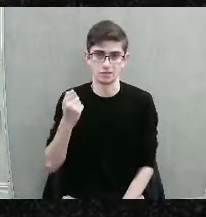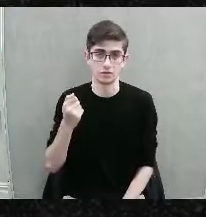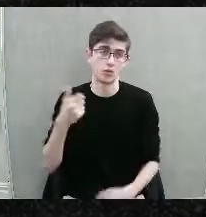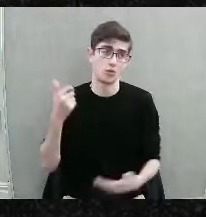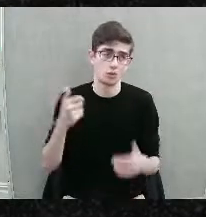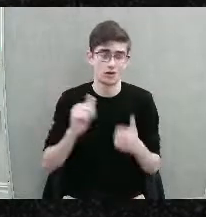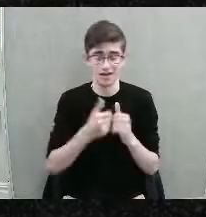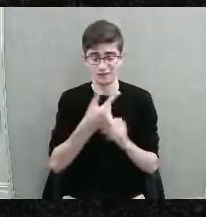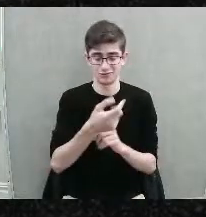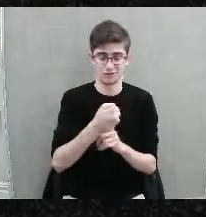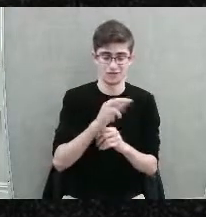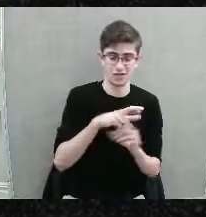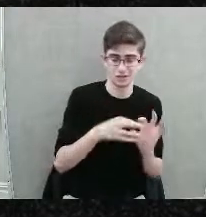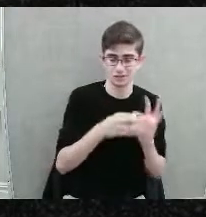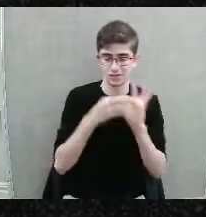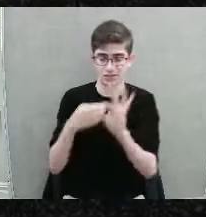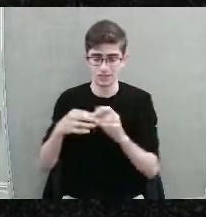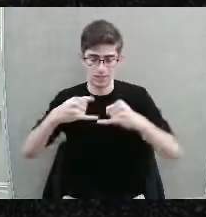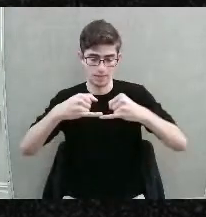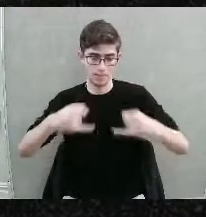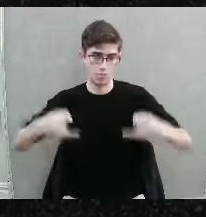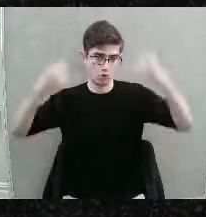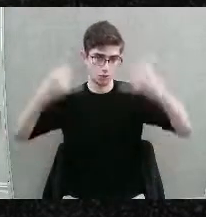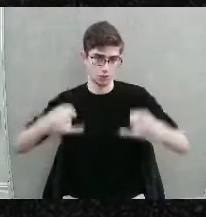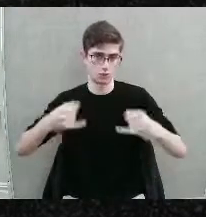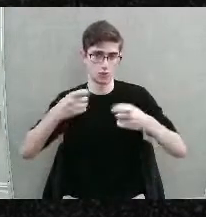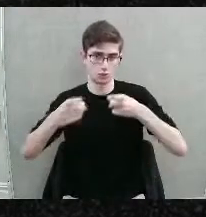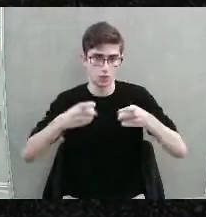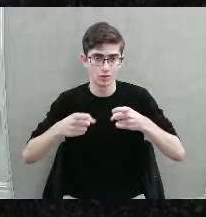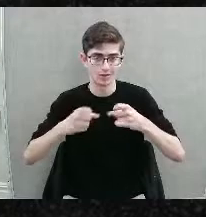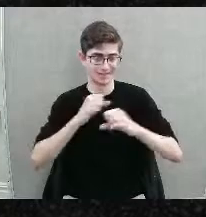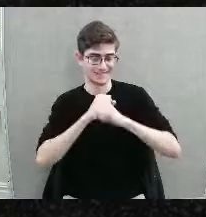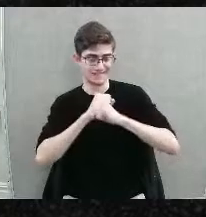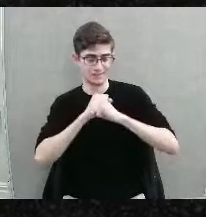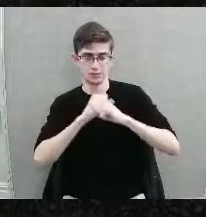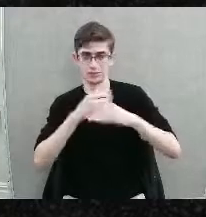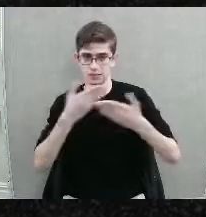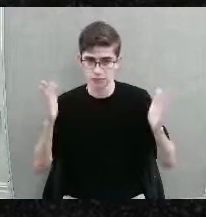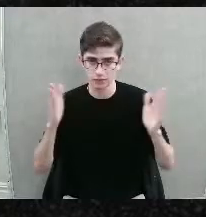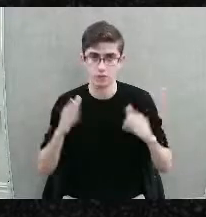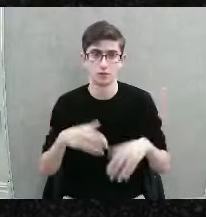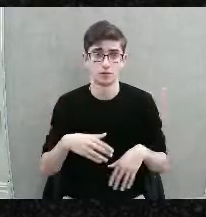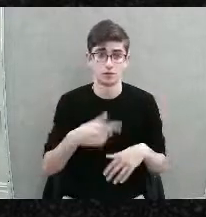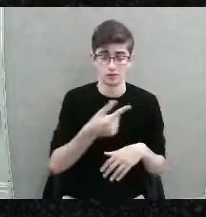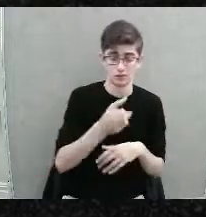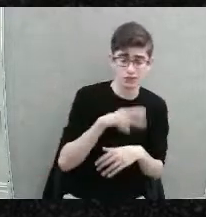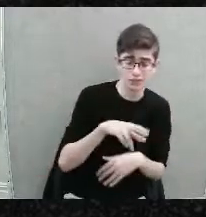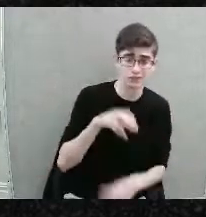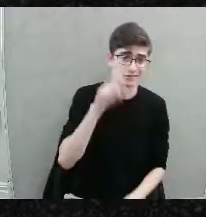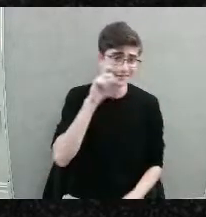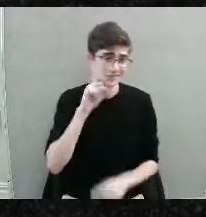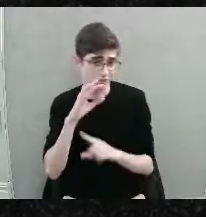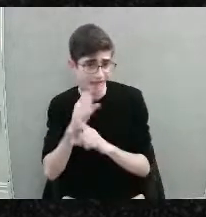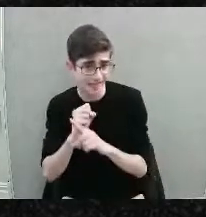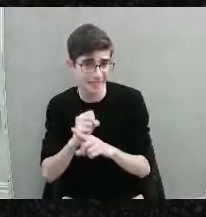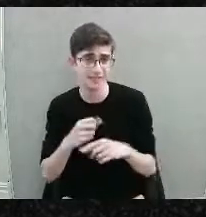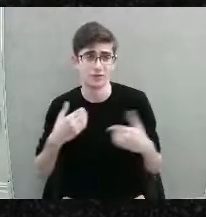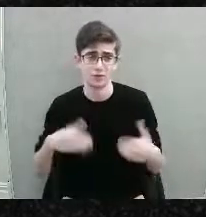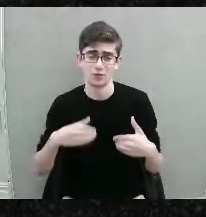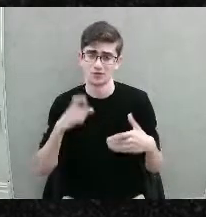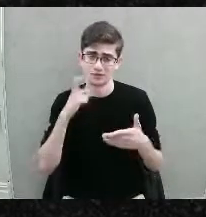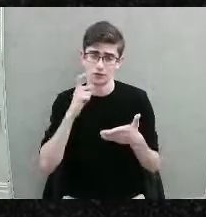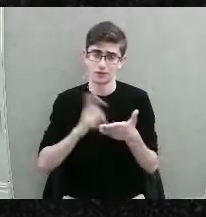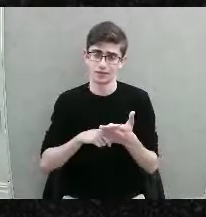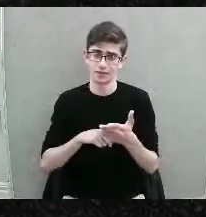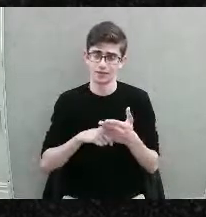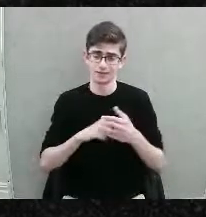gendered presumptions behind border control and the security state, gender and sexuality, we need to recognize, are fundamental to social